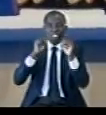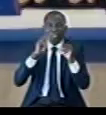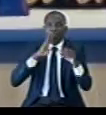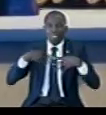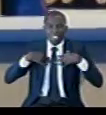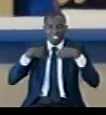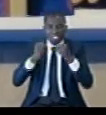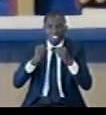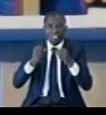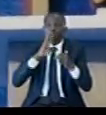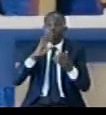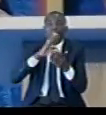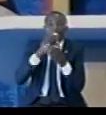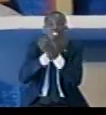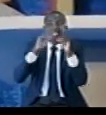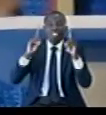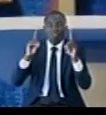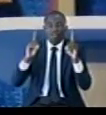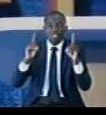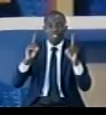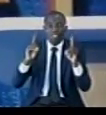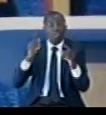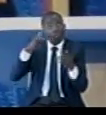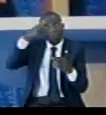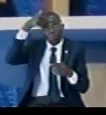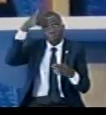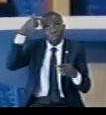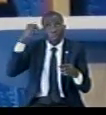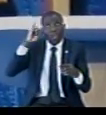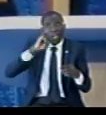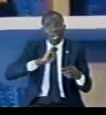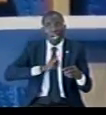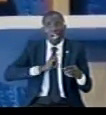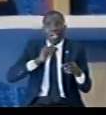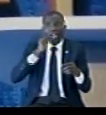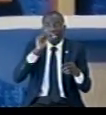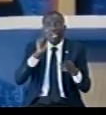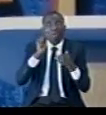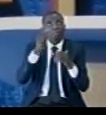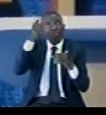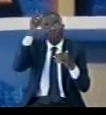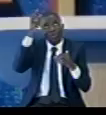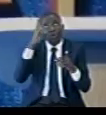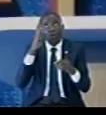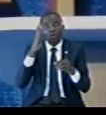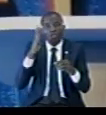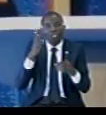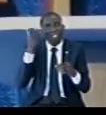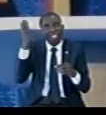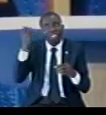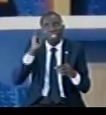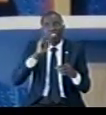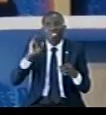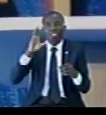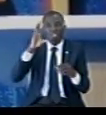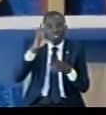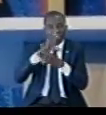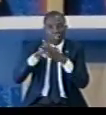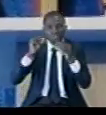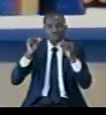healed and be delivered, because I am God and there is none